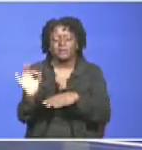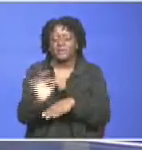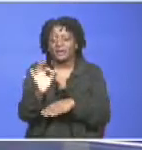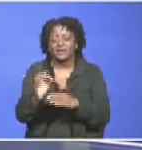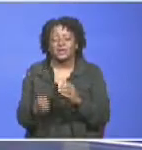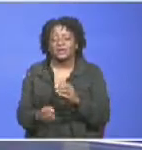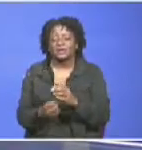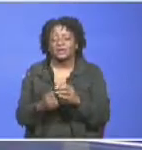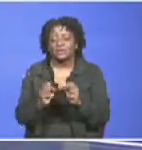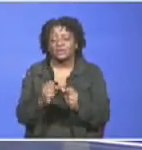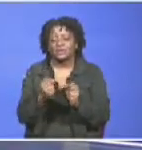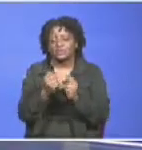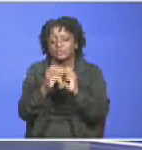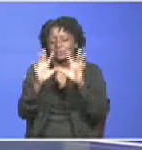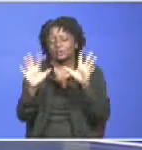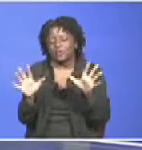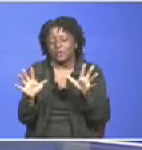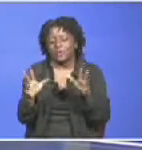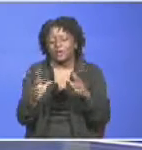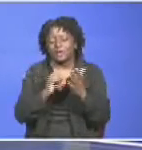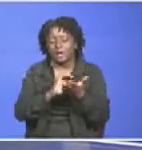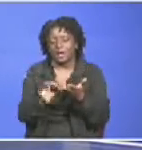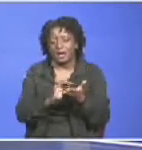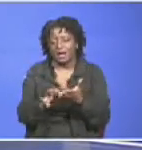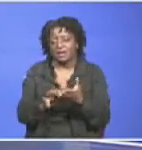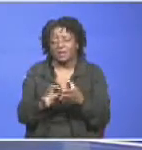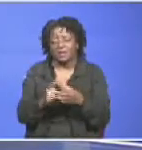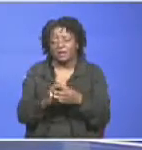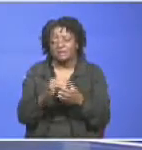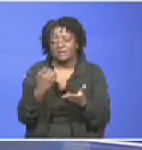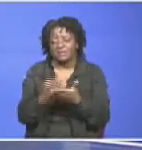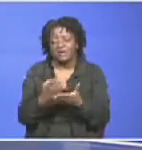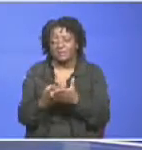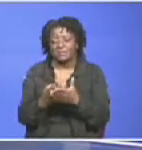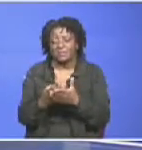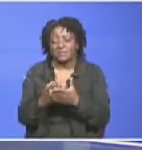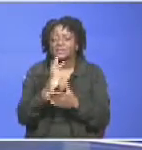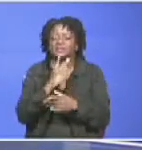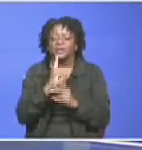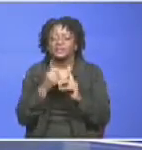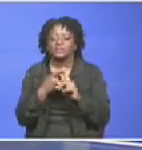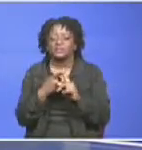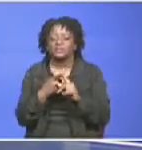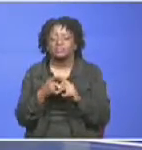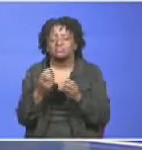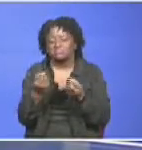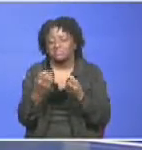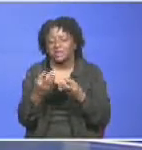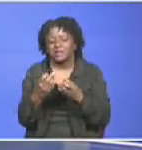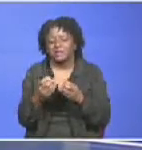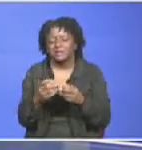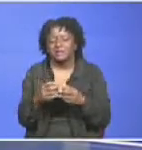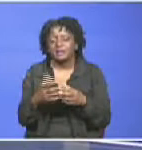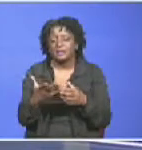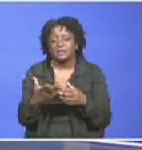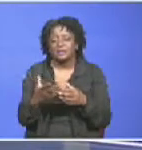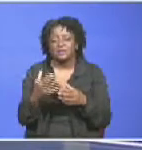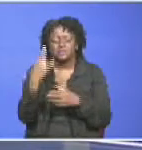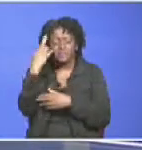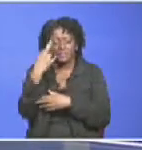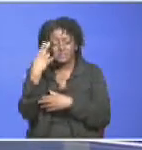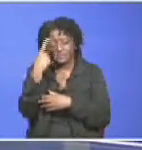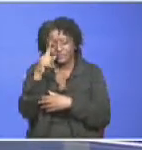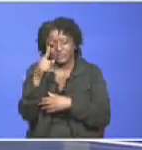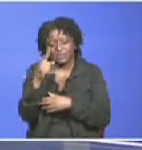Bahamian economy. At the press briefing, central bank officials addressed numerous contributing factors to the economic boost, as well as some